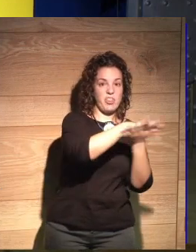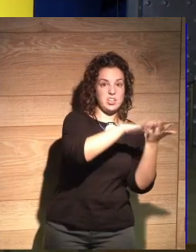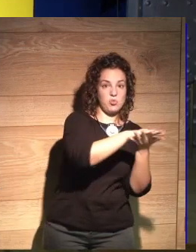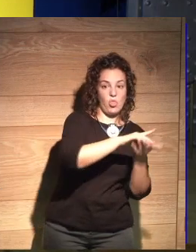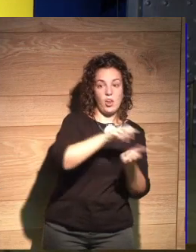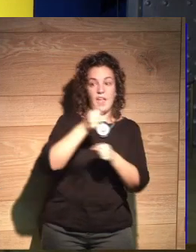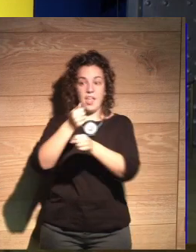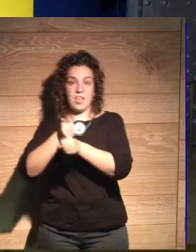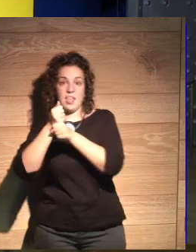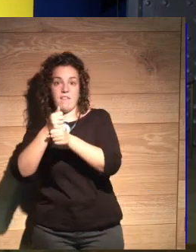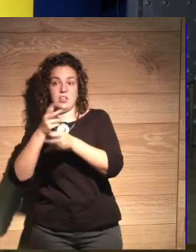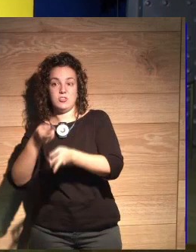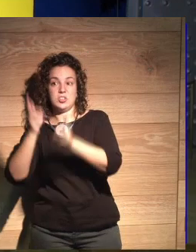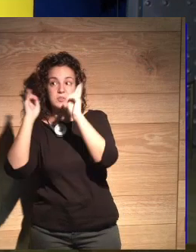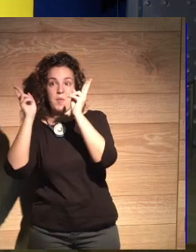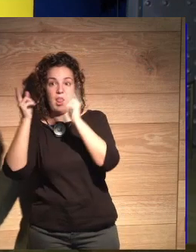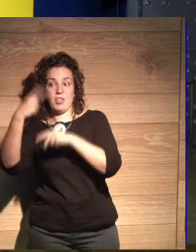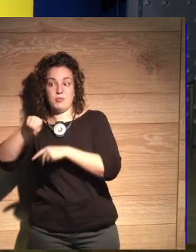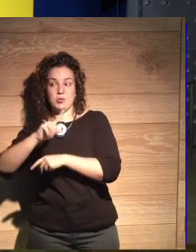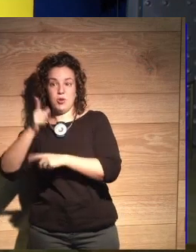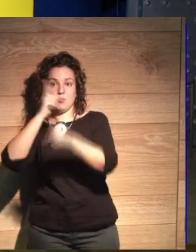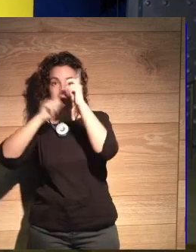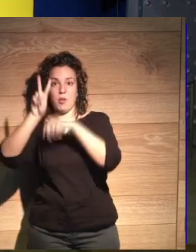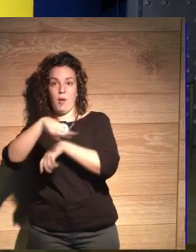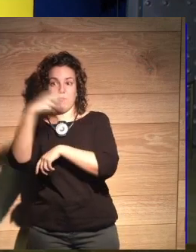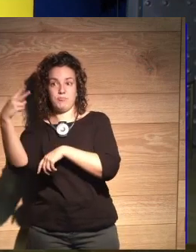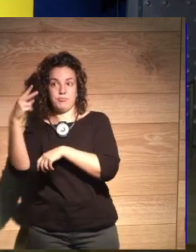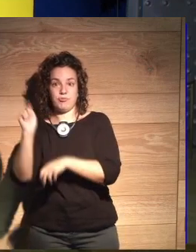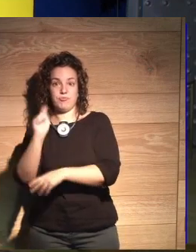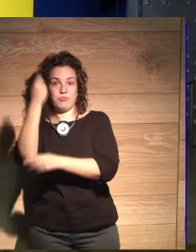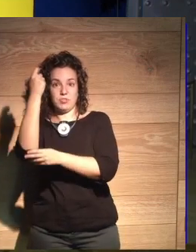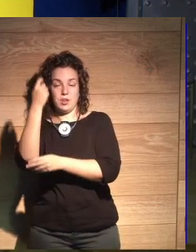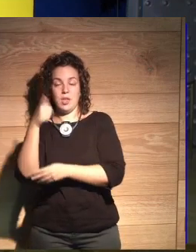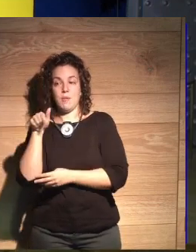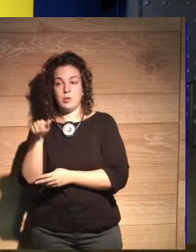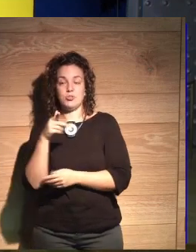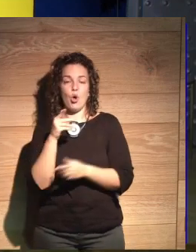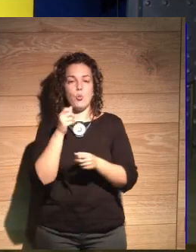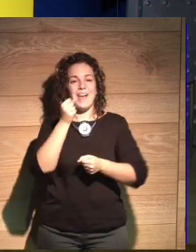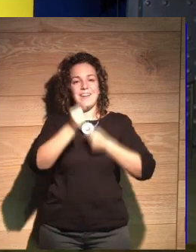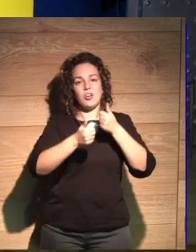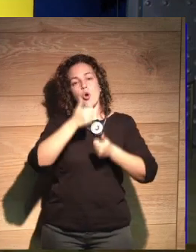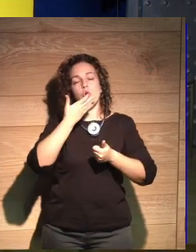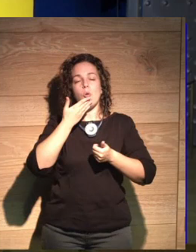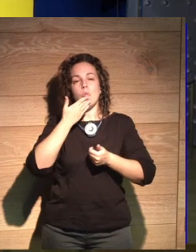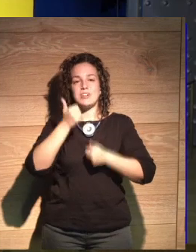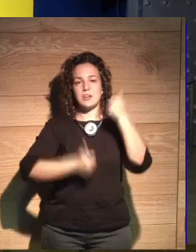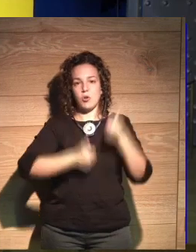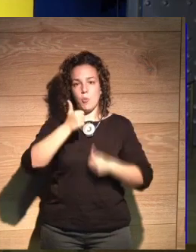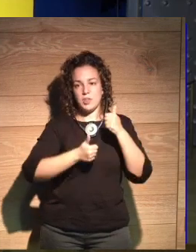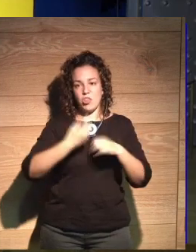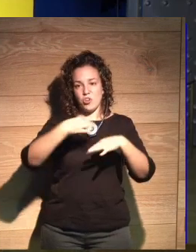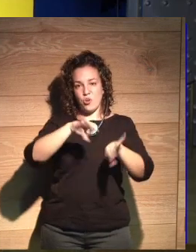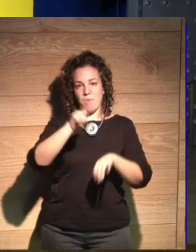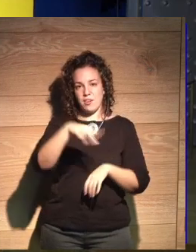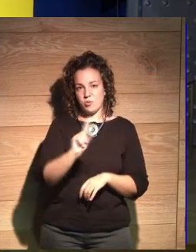solving our problems. But this is an unusual horse race. In the normal horse race, the horses start out